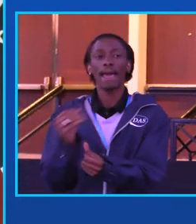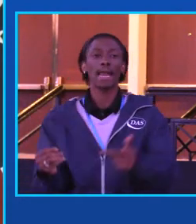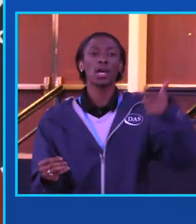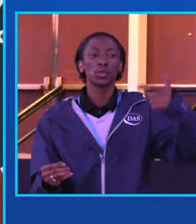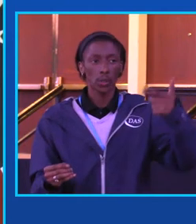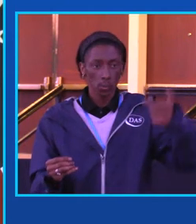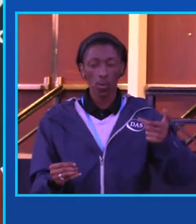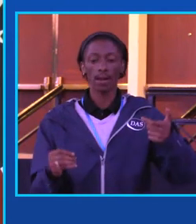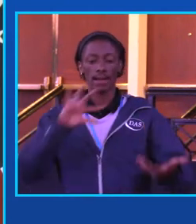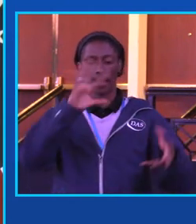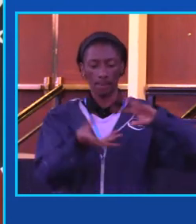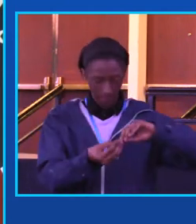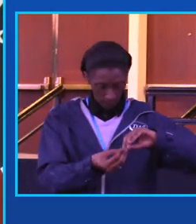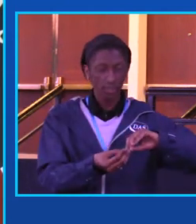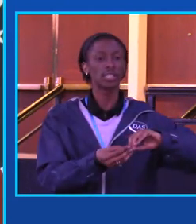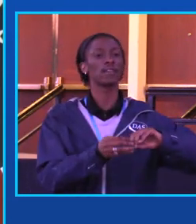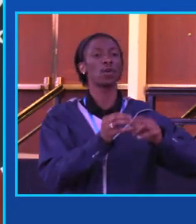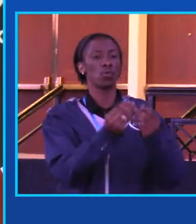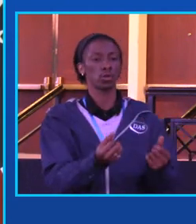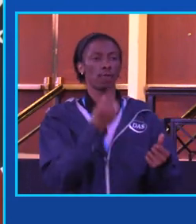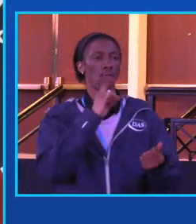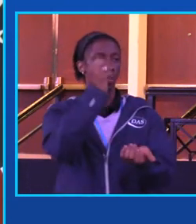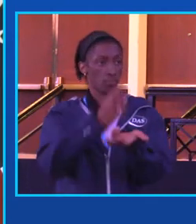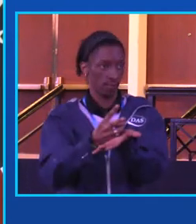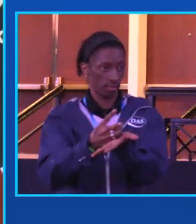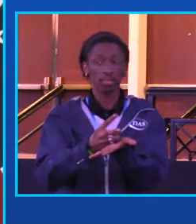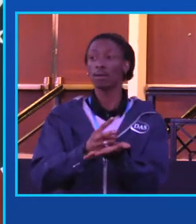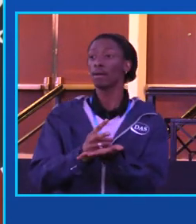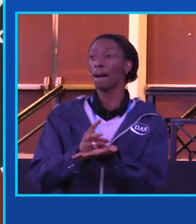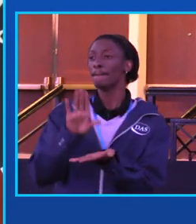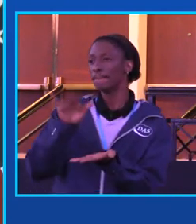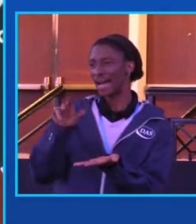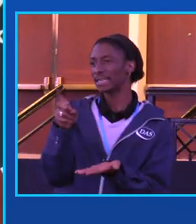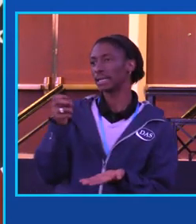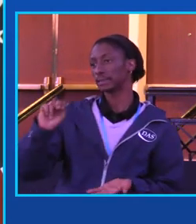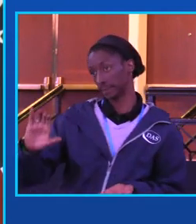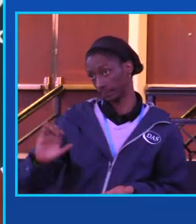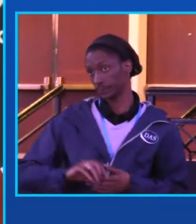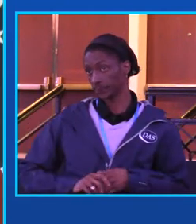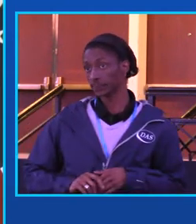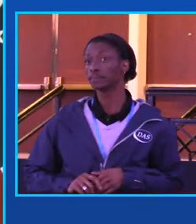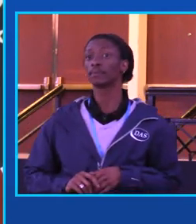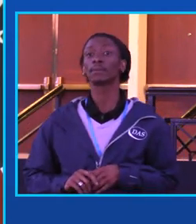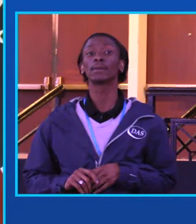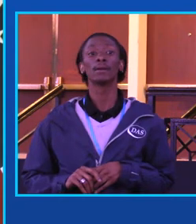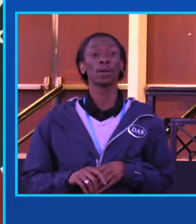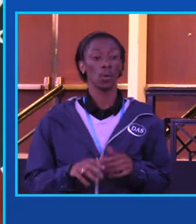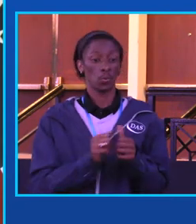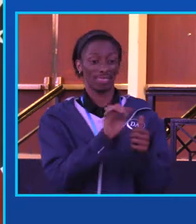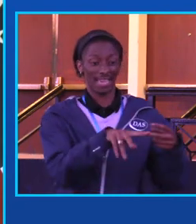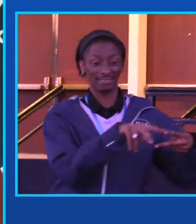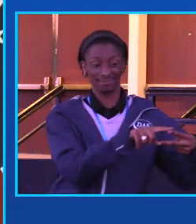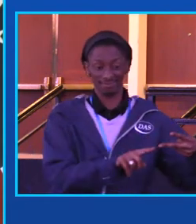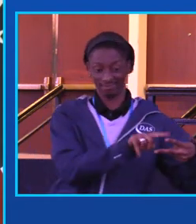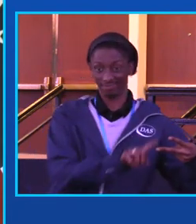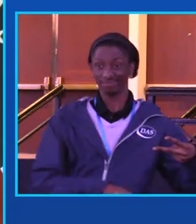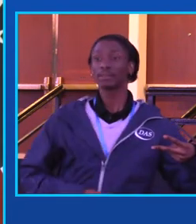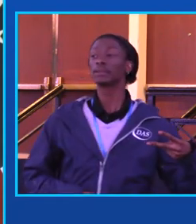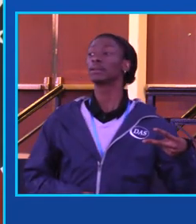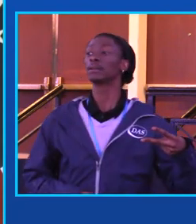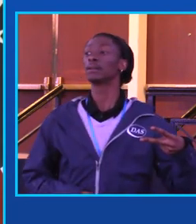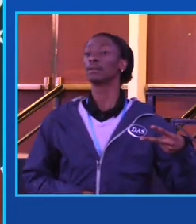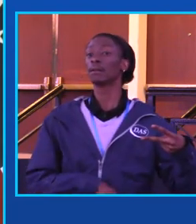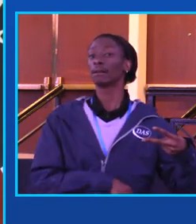21 commemorative resolutions for approval by the DNC. Along with the resolutions recommended by the